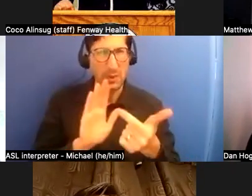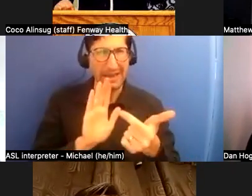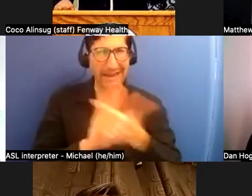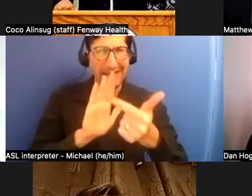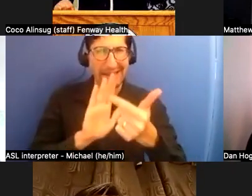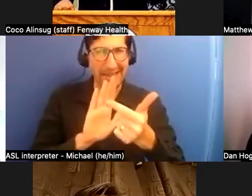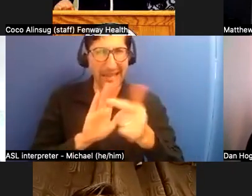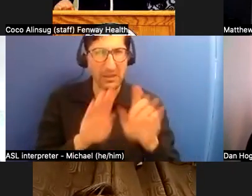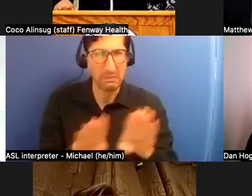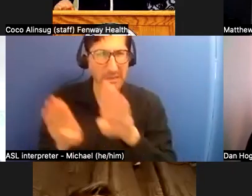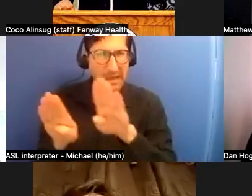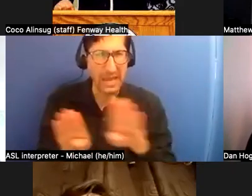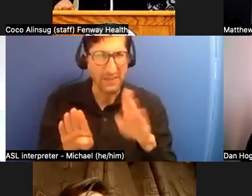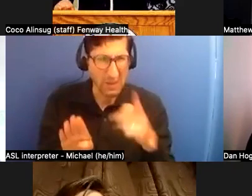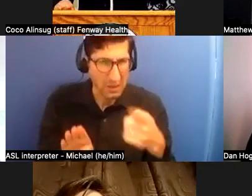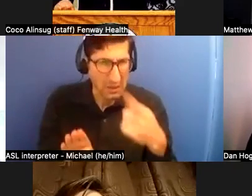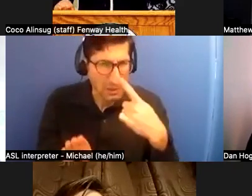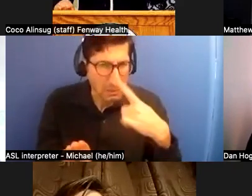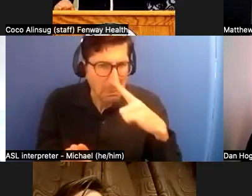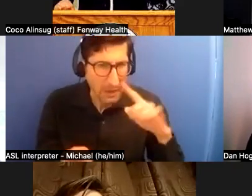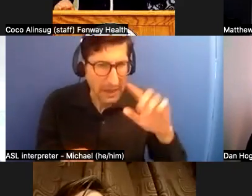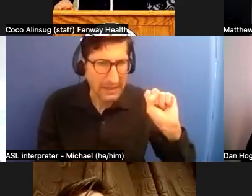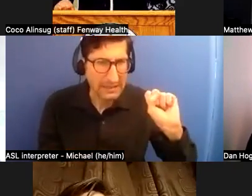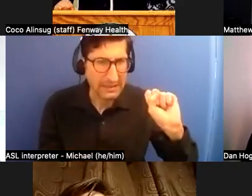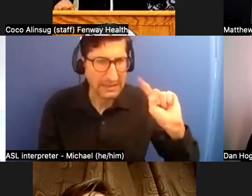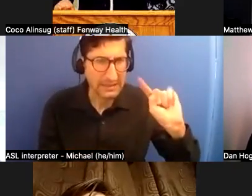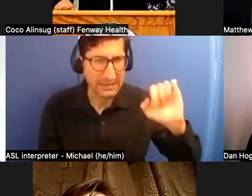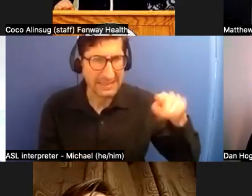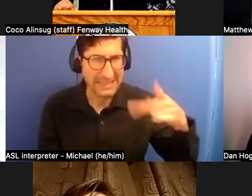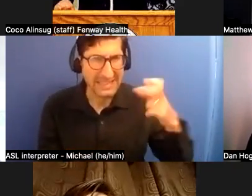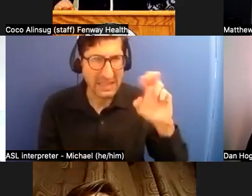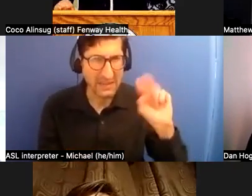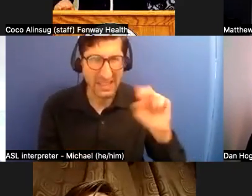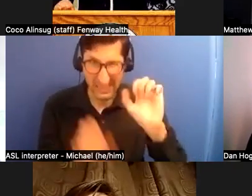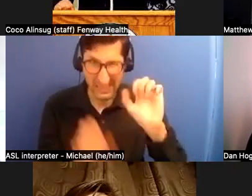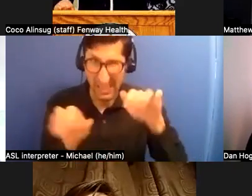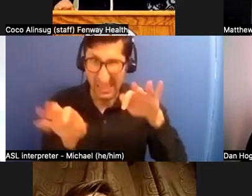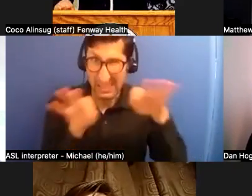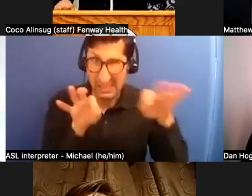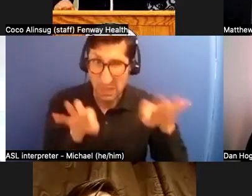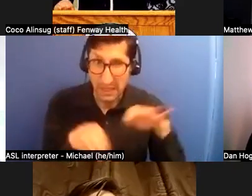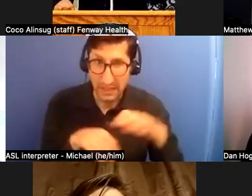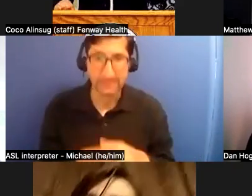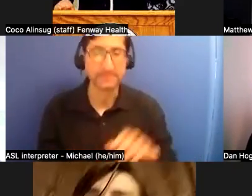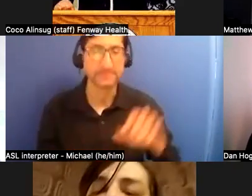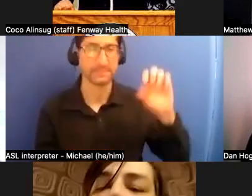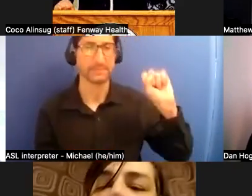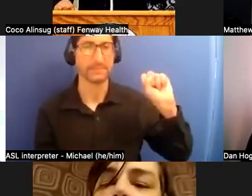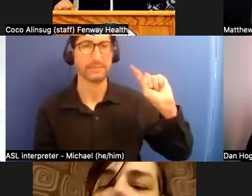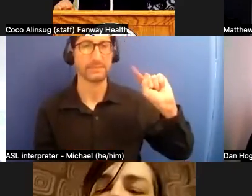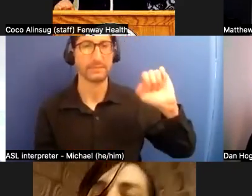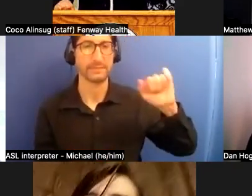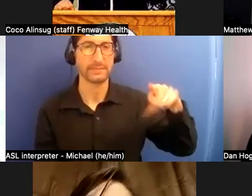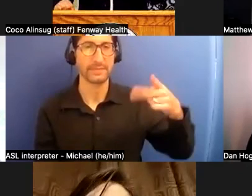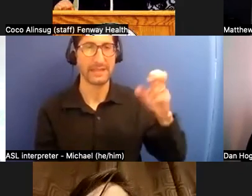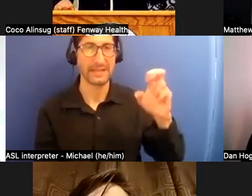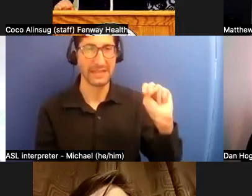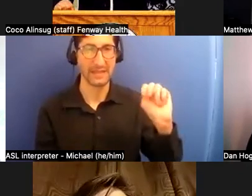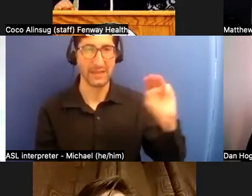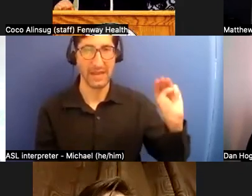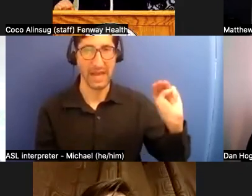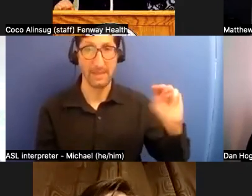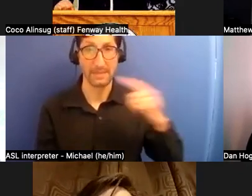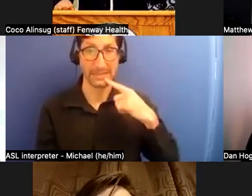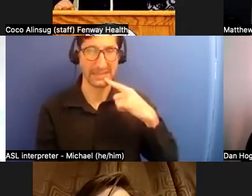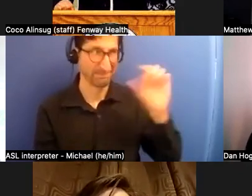to address that question. Yeah, I saw this question come up several times in the chat about, you know, why are we helping people do